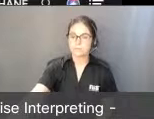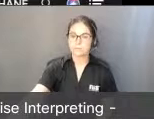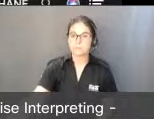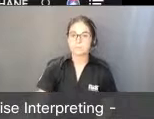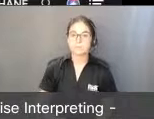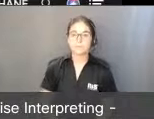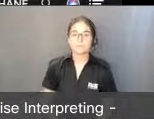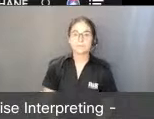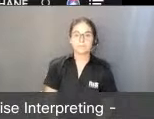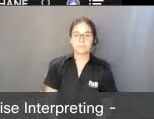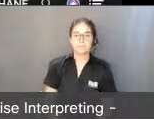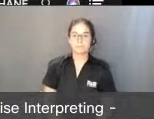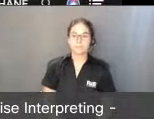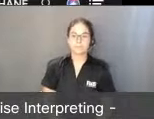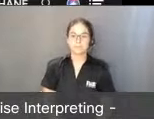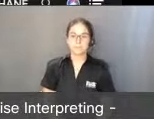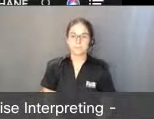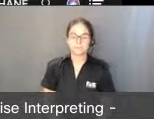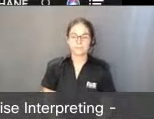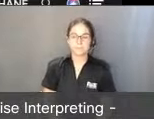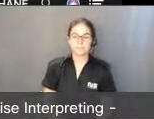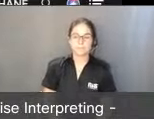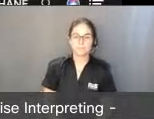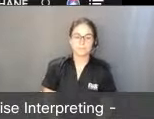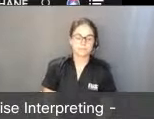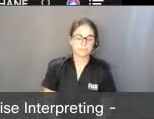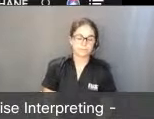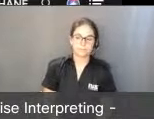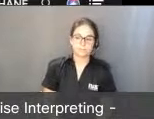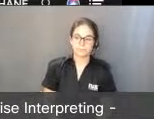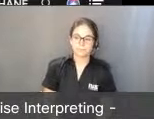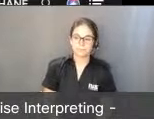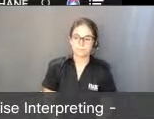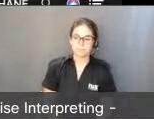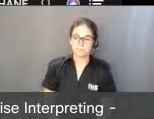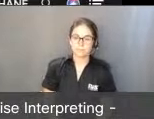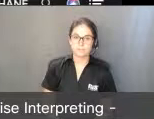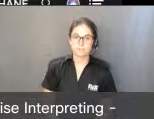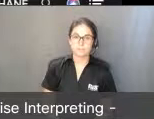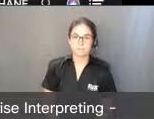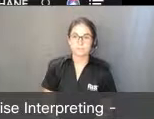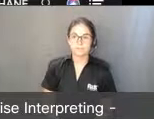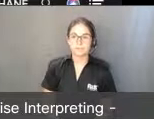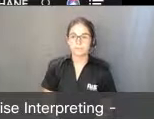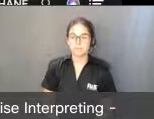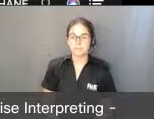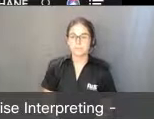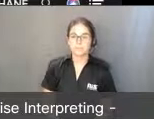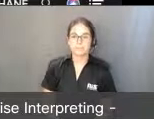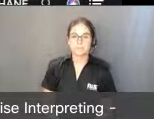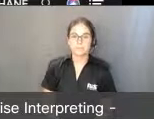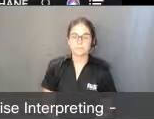Dr. Peterson, was that item 4.2 correct? I believe so. I need to pull that up.